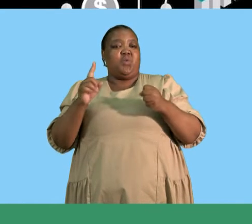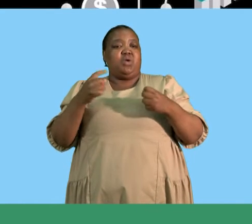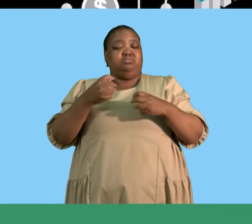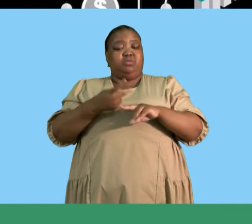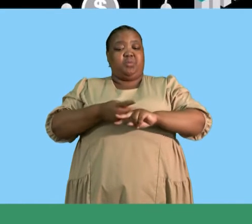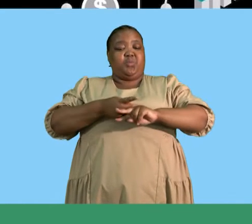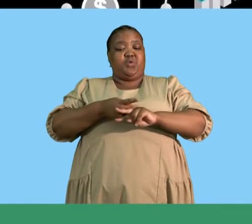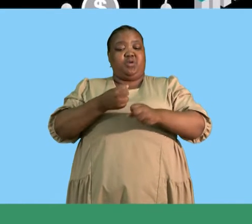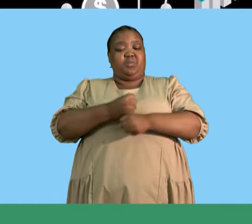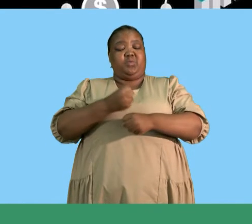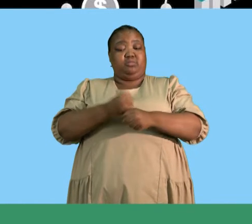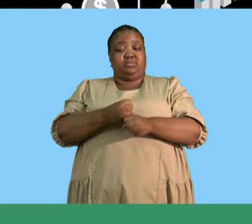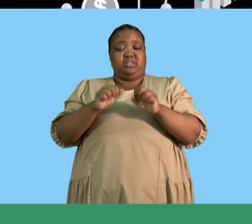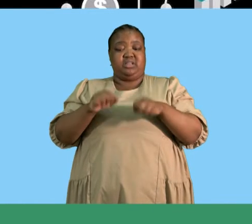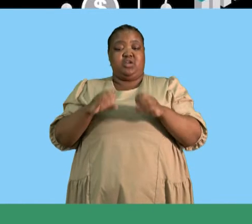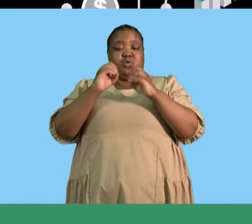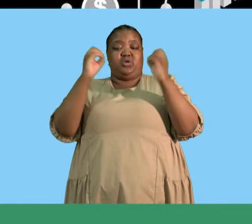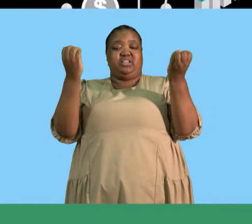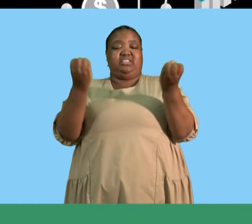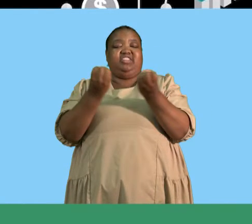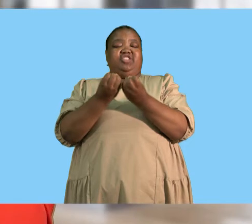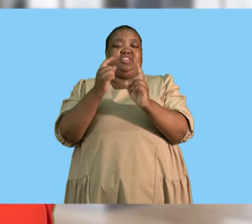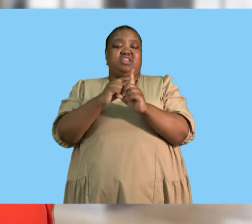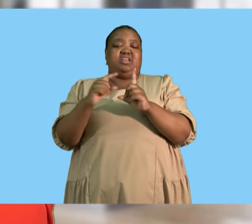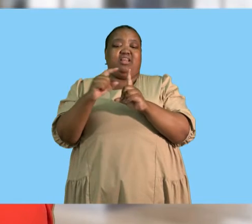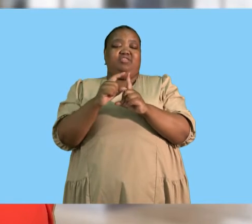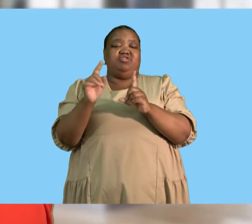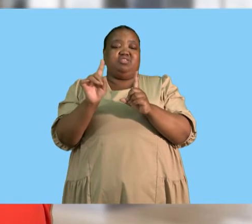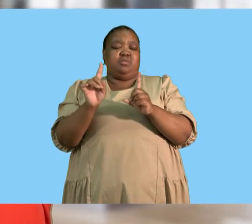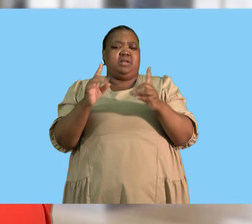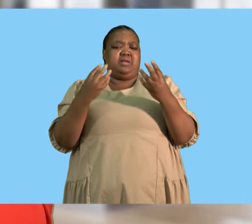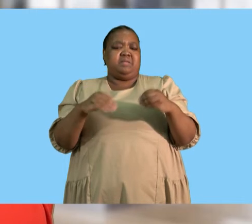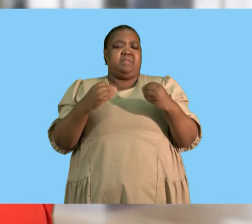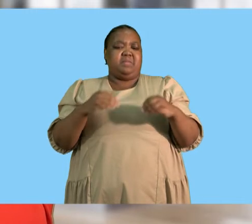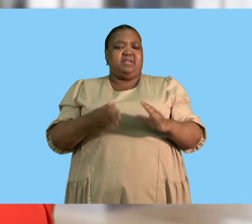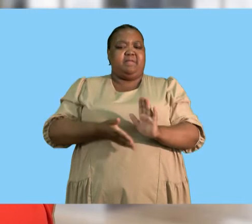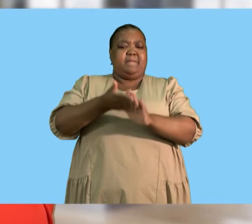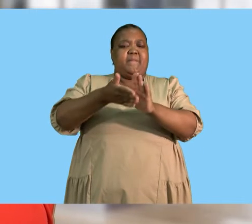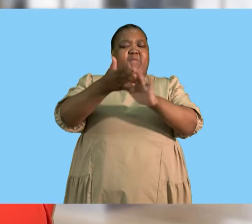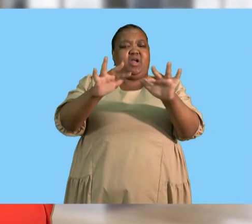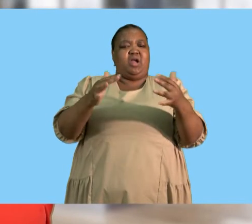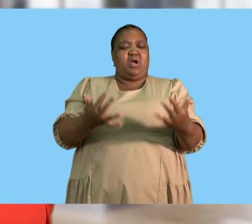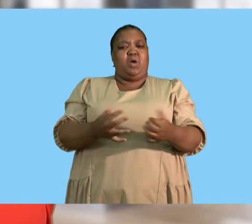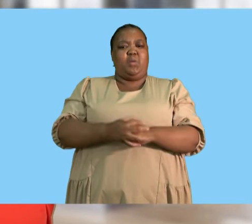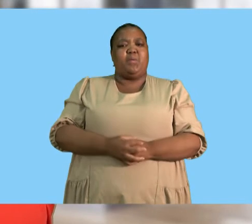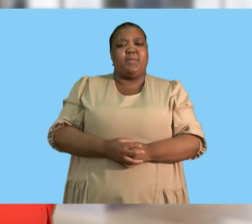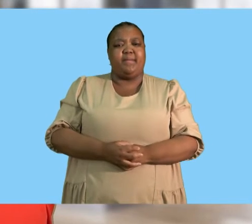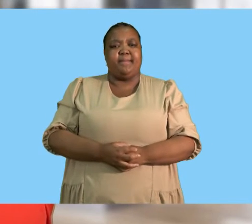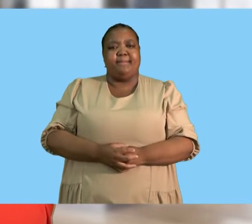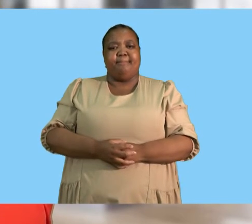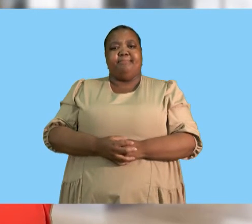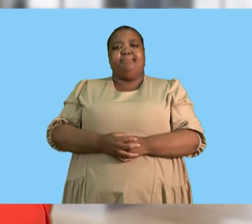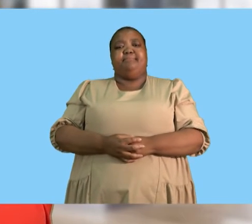look at the culture of the organization. So how do you want the business to be run? You are going to look